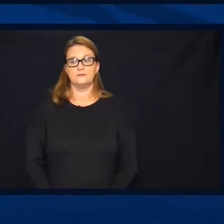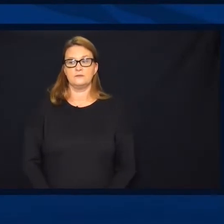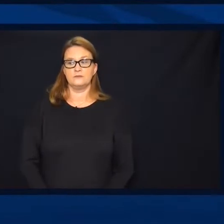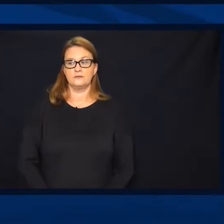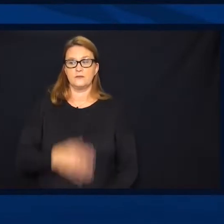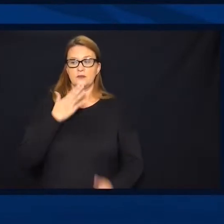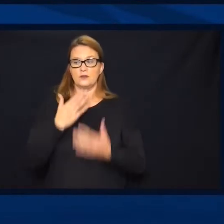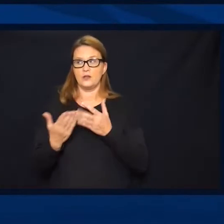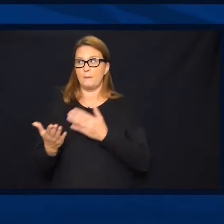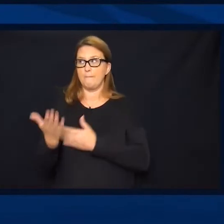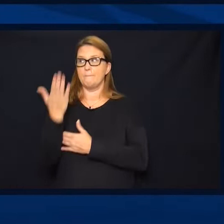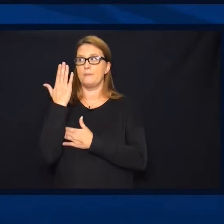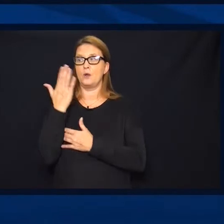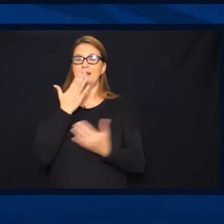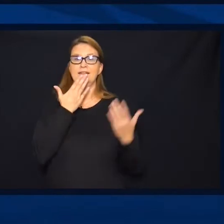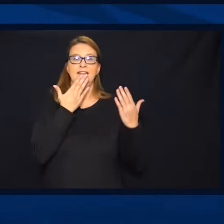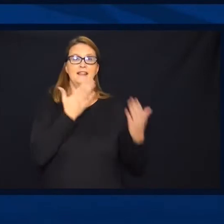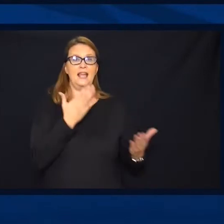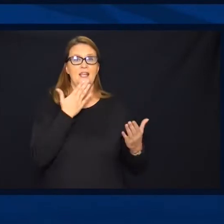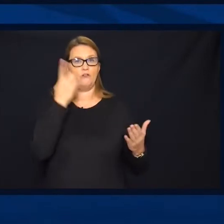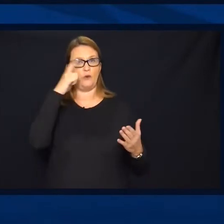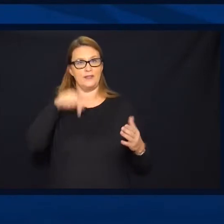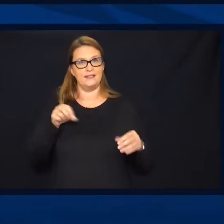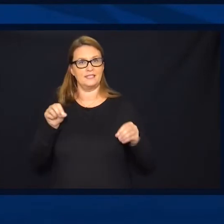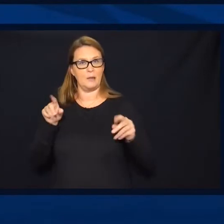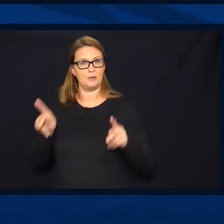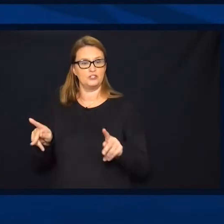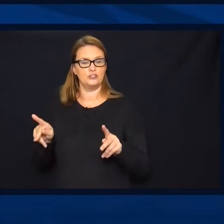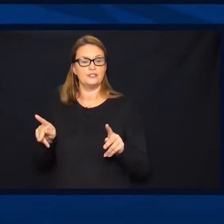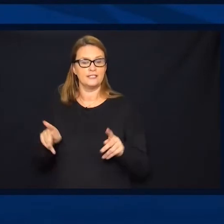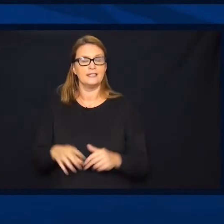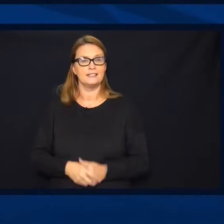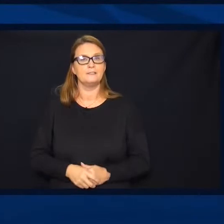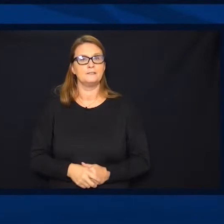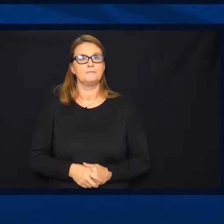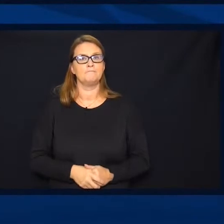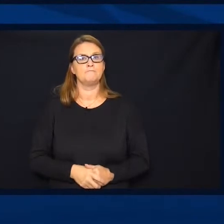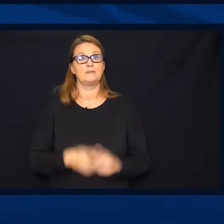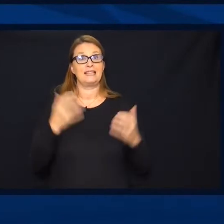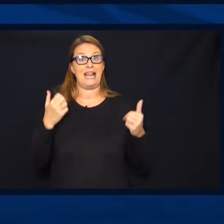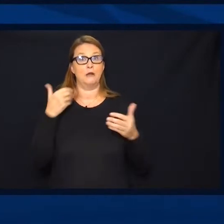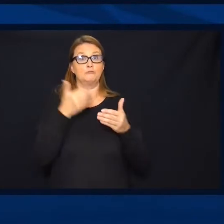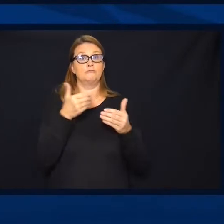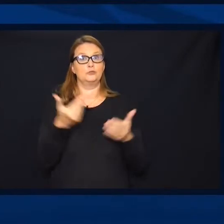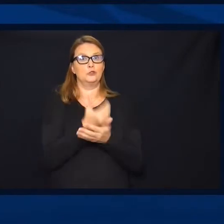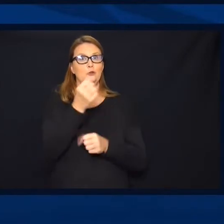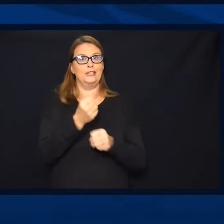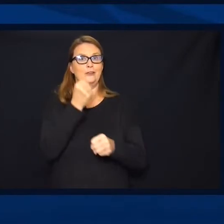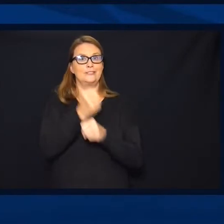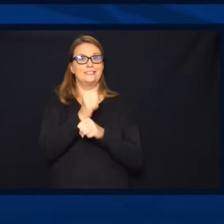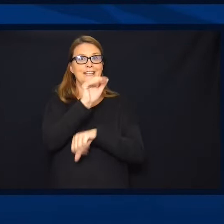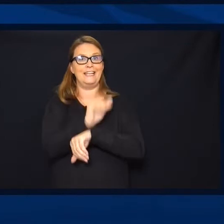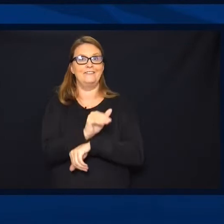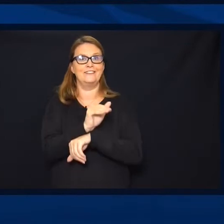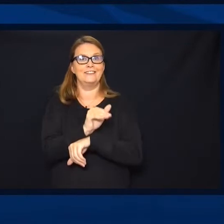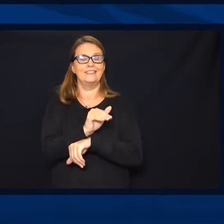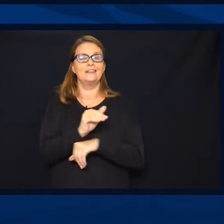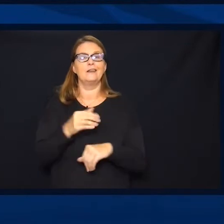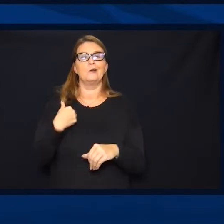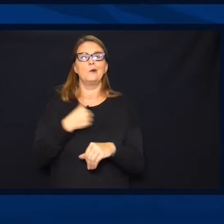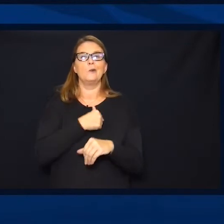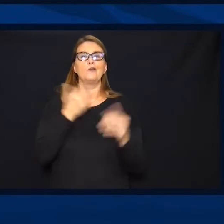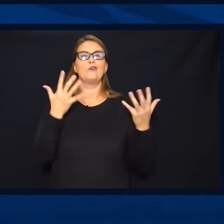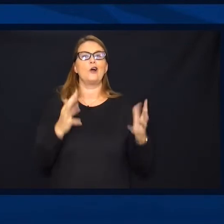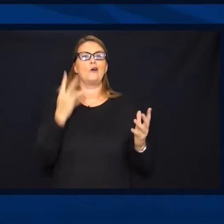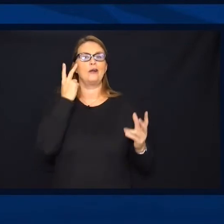Good morning. Thank you so much for this opportunity. So we're quickly approaching New Year's Eve, coming right around the corner, and already West